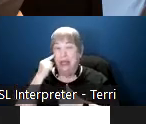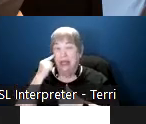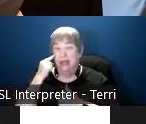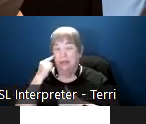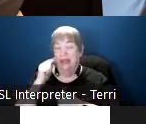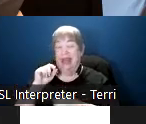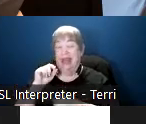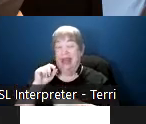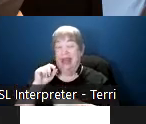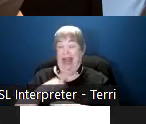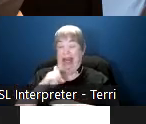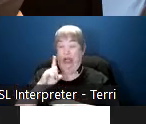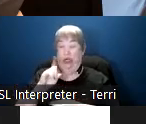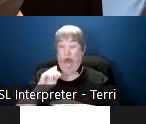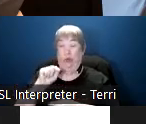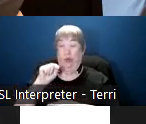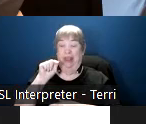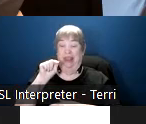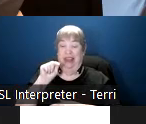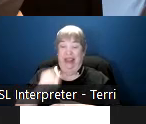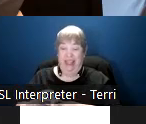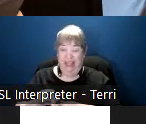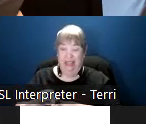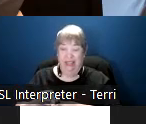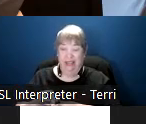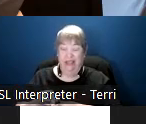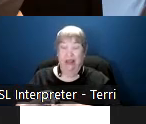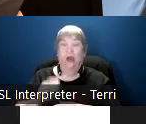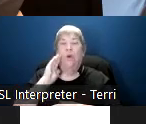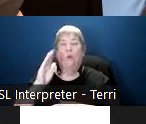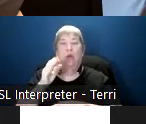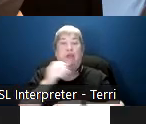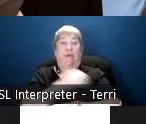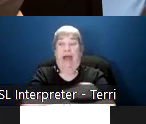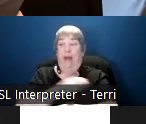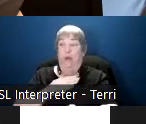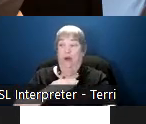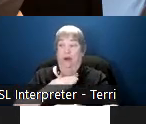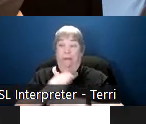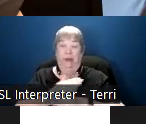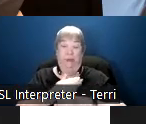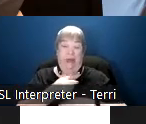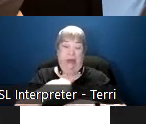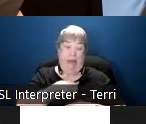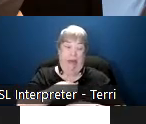action upset the balance of power between myself or my agency and the